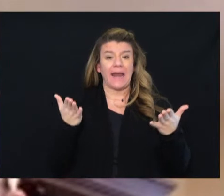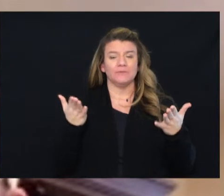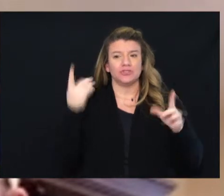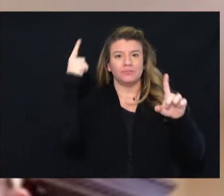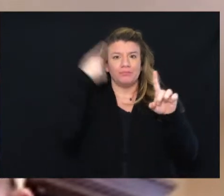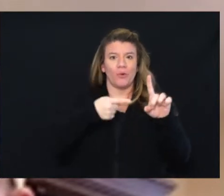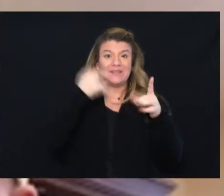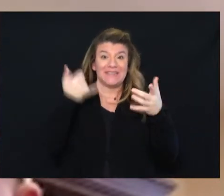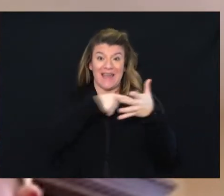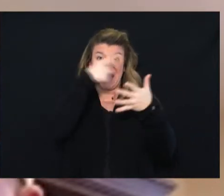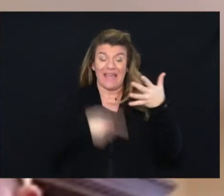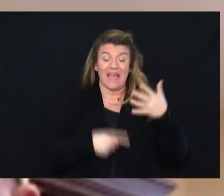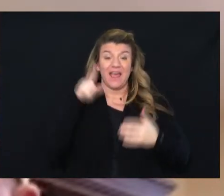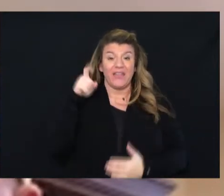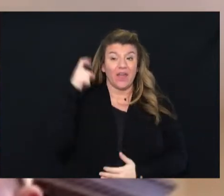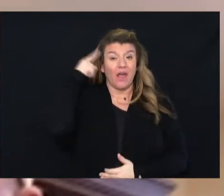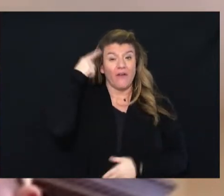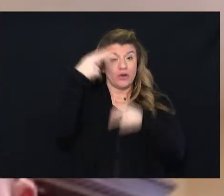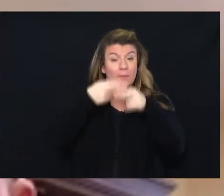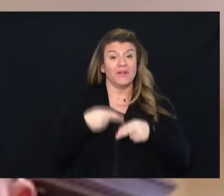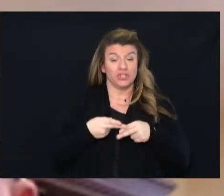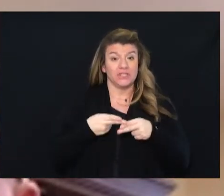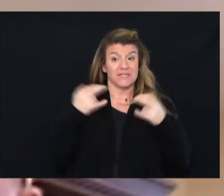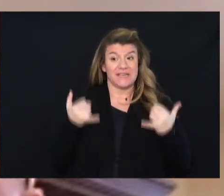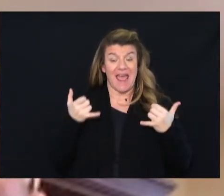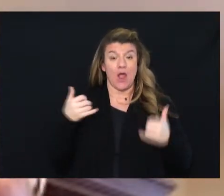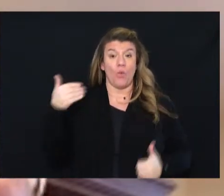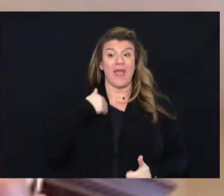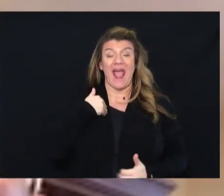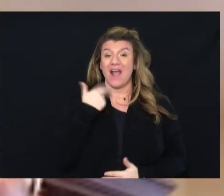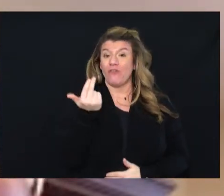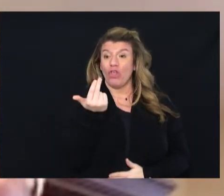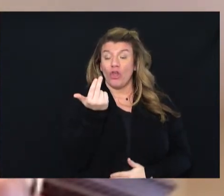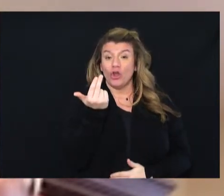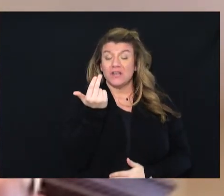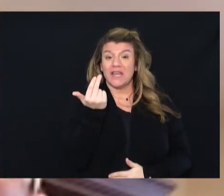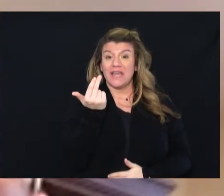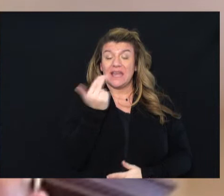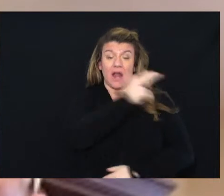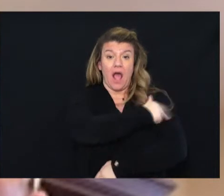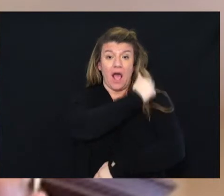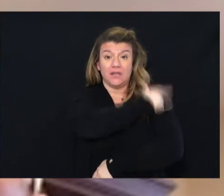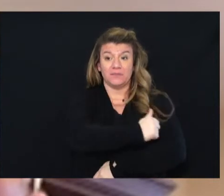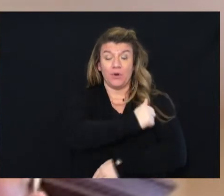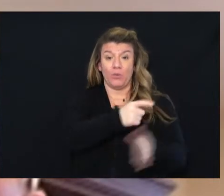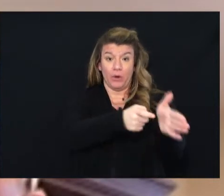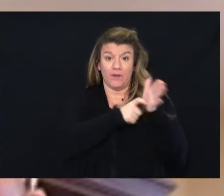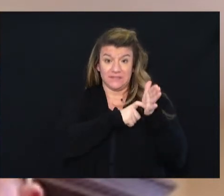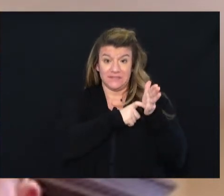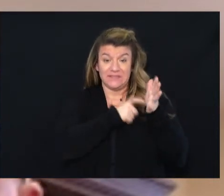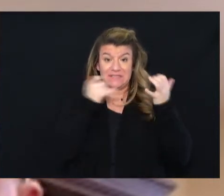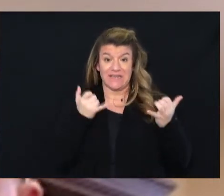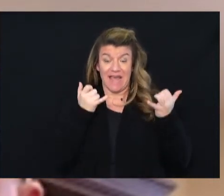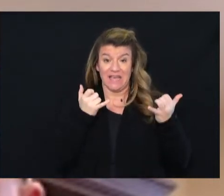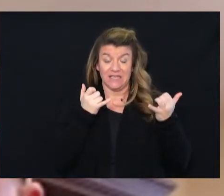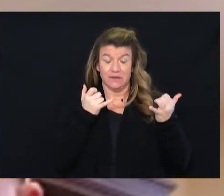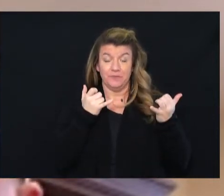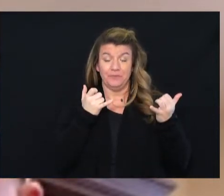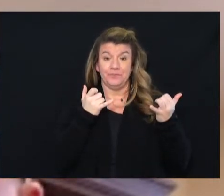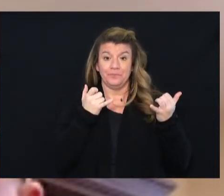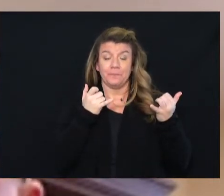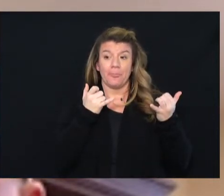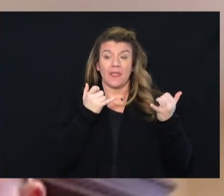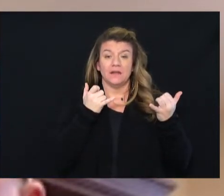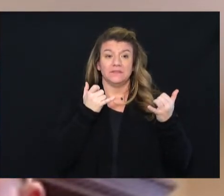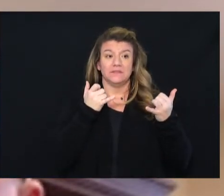out today. The governor mentioned earlier, we have 13 hospital requests today